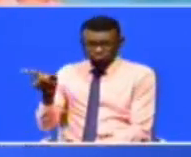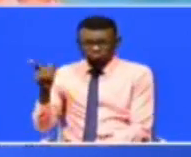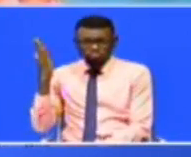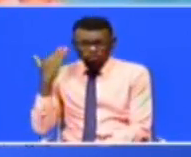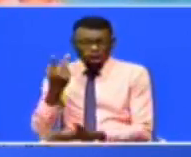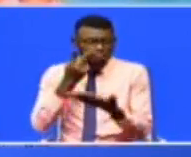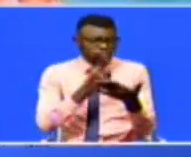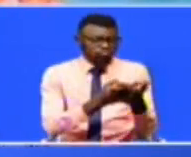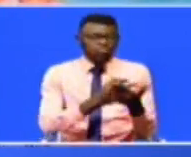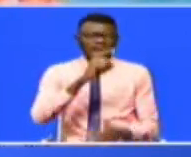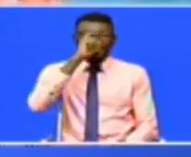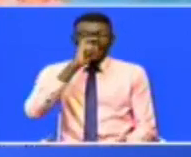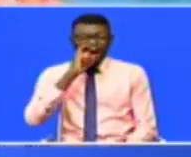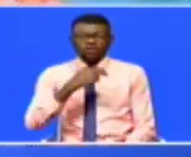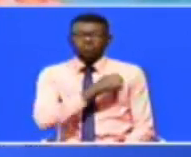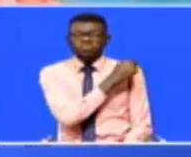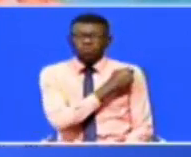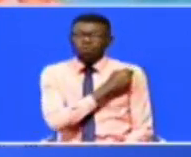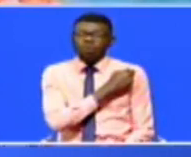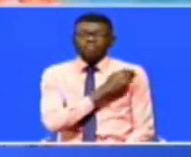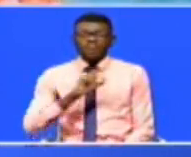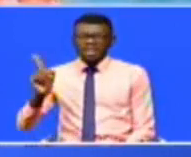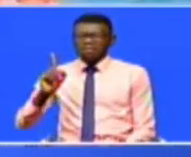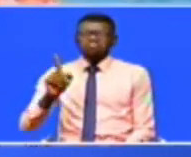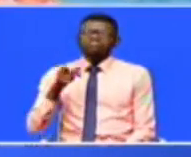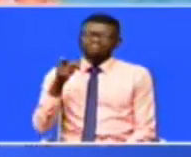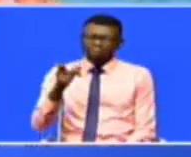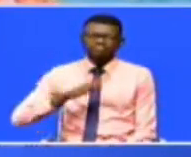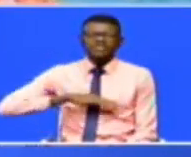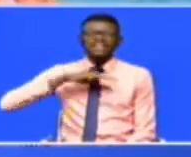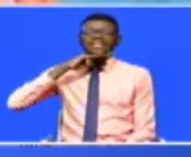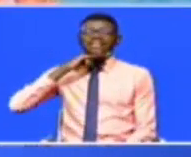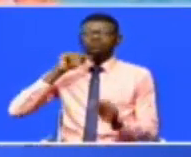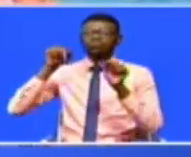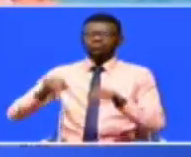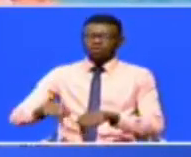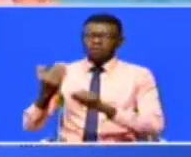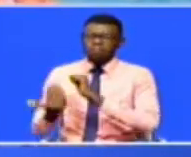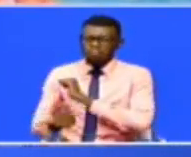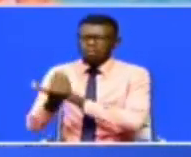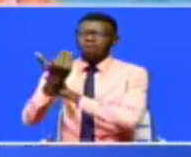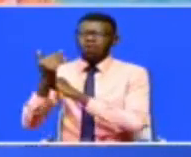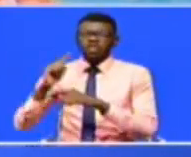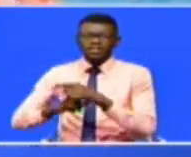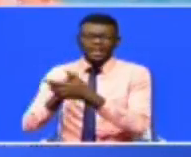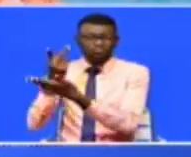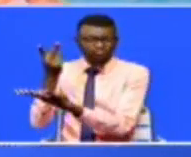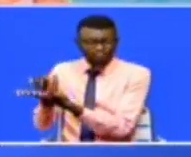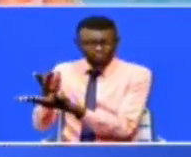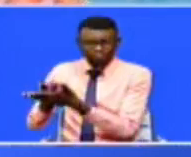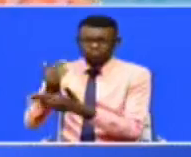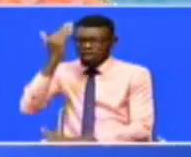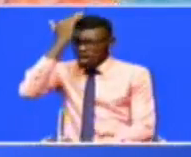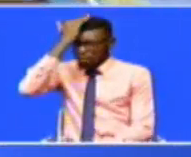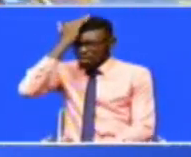Khan Hospital, Nairobi, from where she passed on early this morning after having been hospitalized on